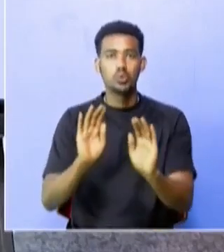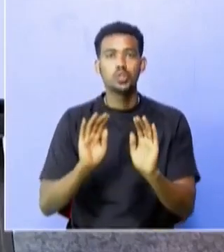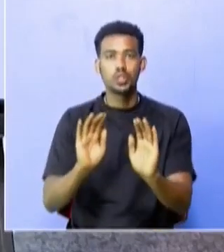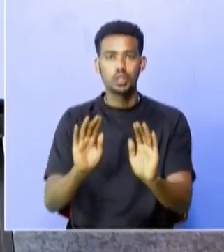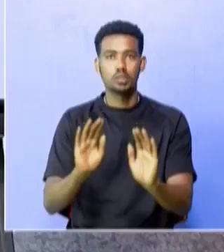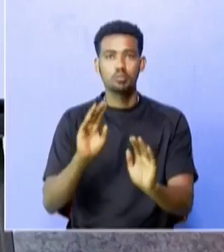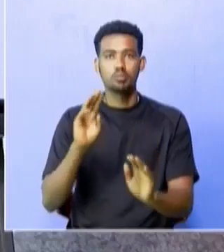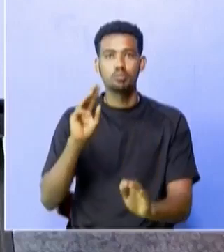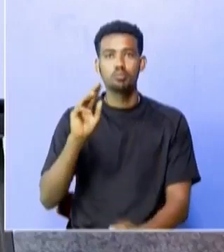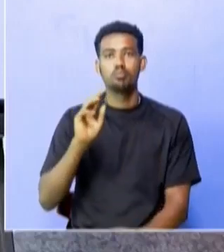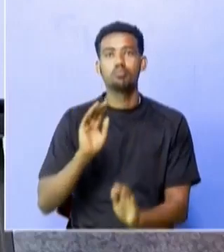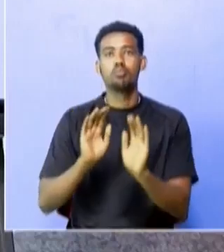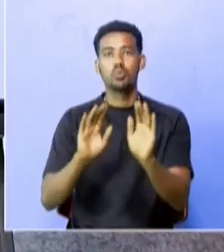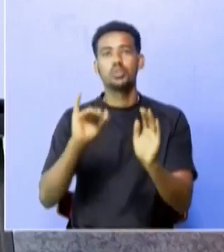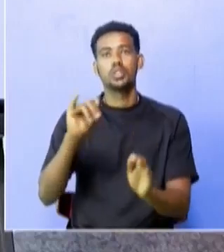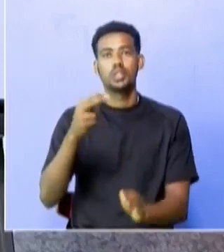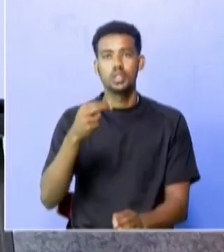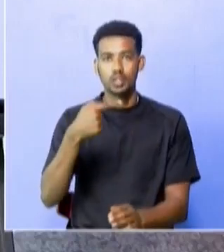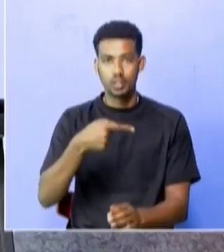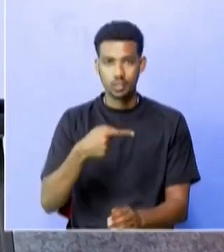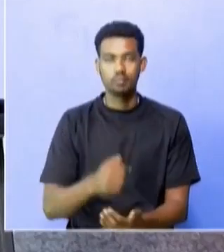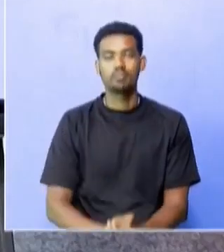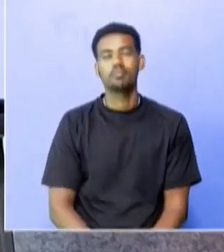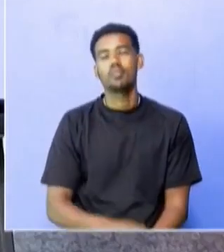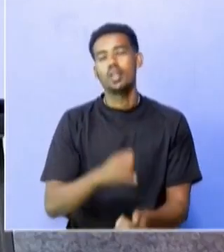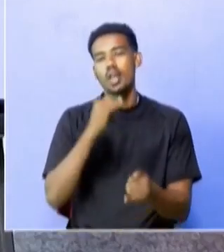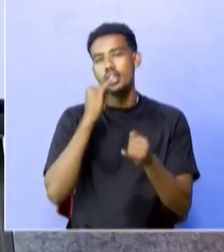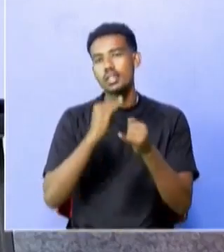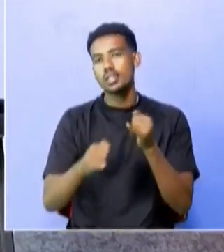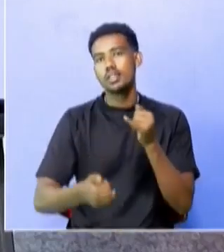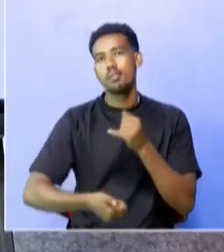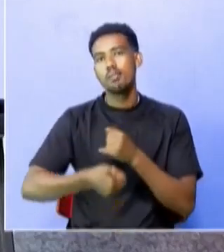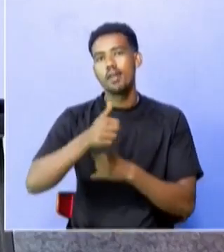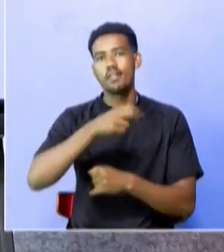pushing. Easily by adding at the end of the main verb